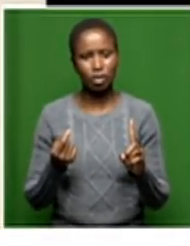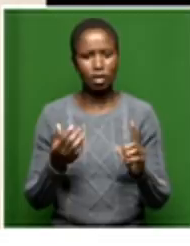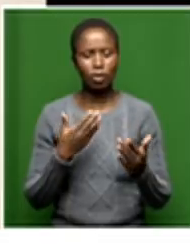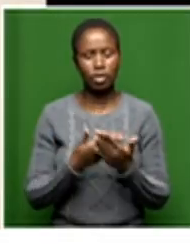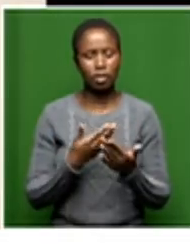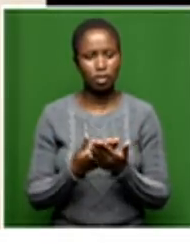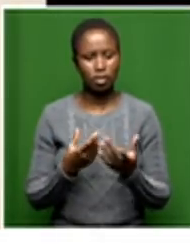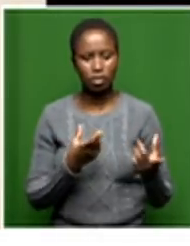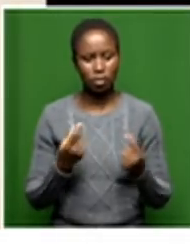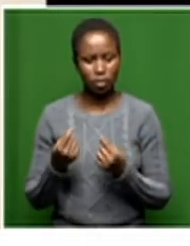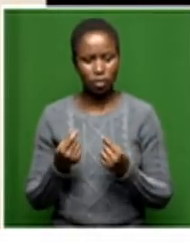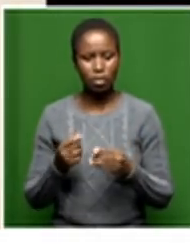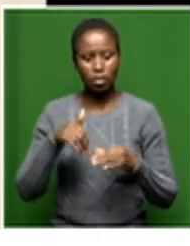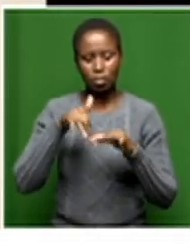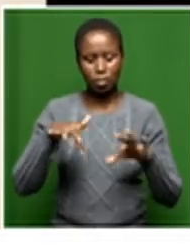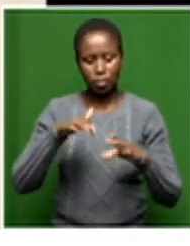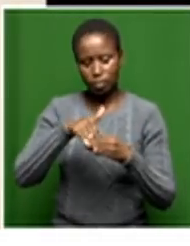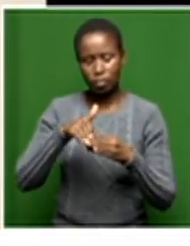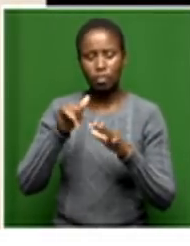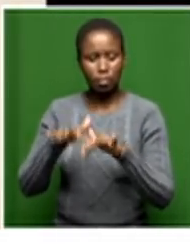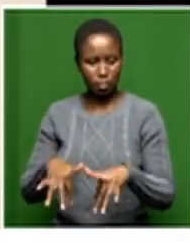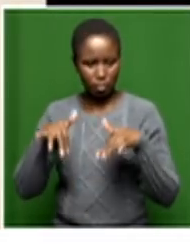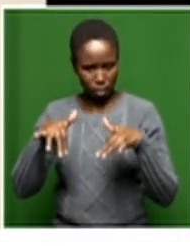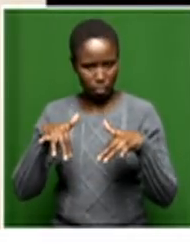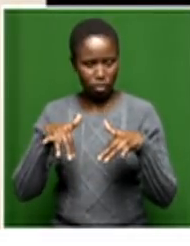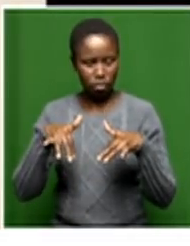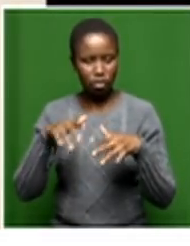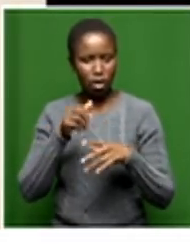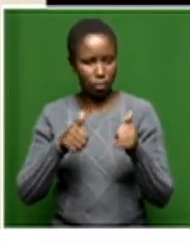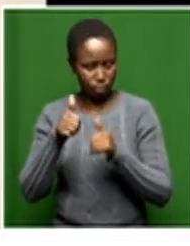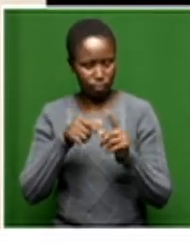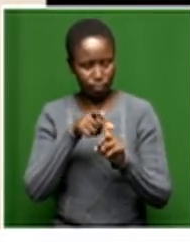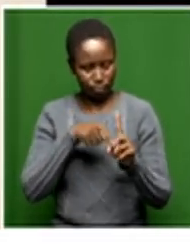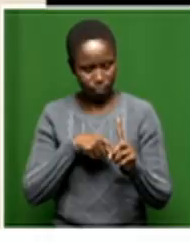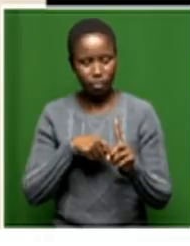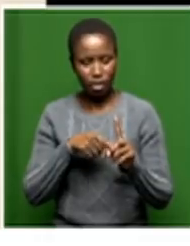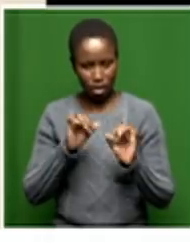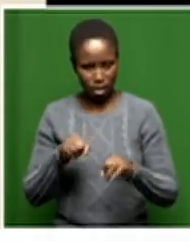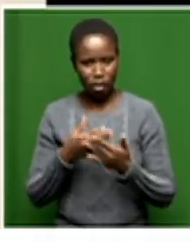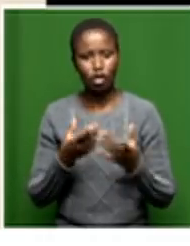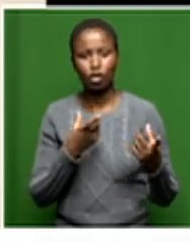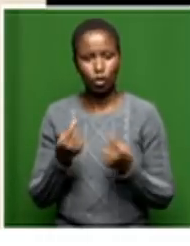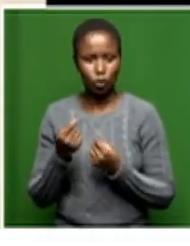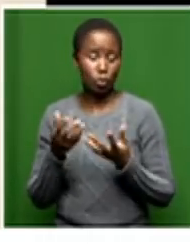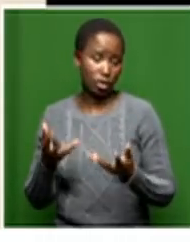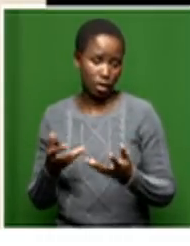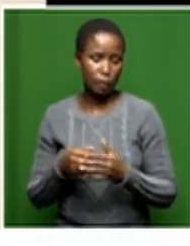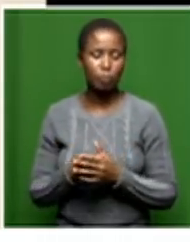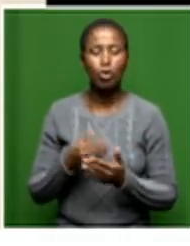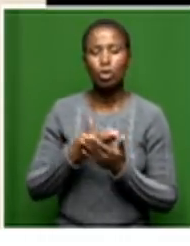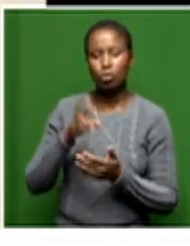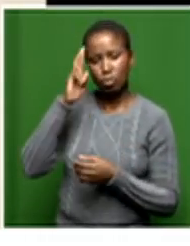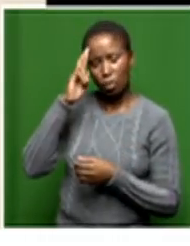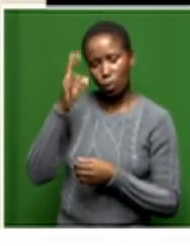executive when they have to account to Parliament during question and answer sessions, during oral questions in particular. You'll recall that in